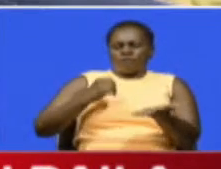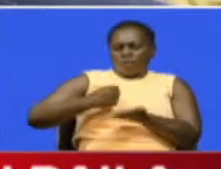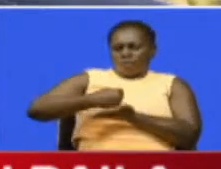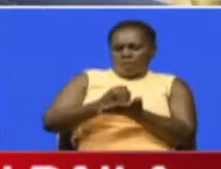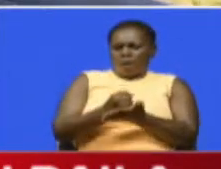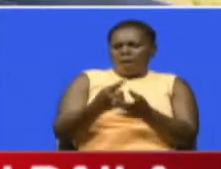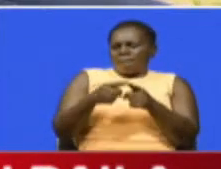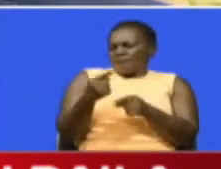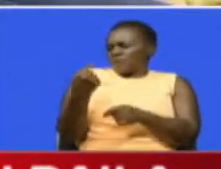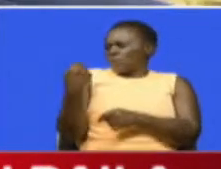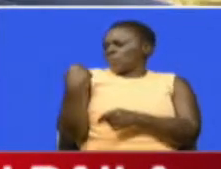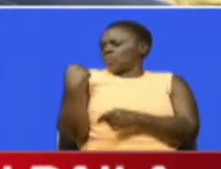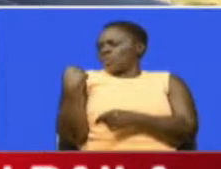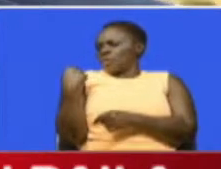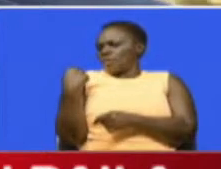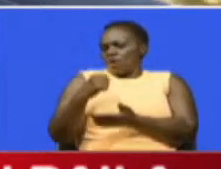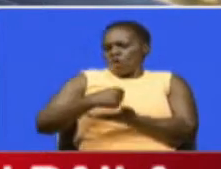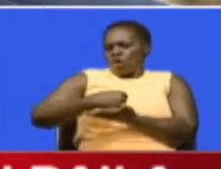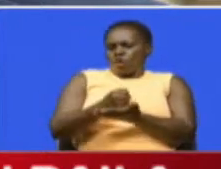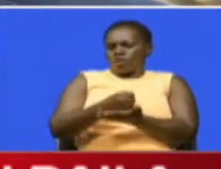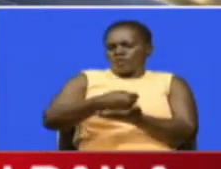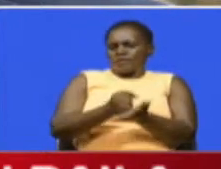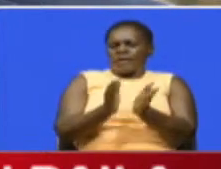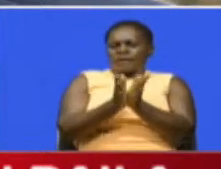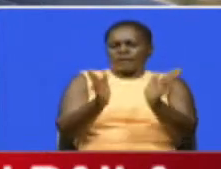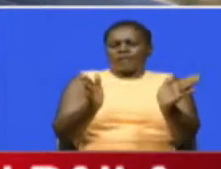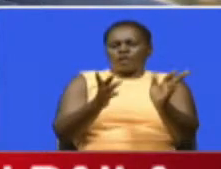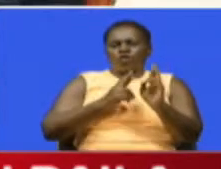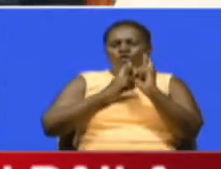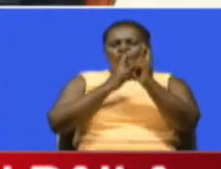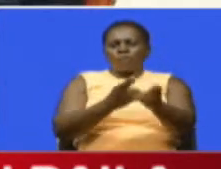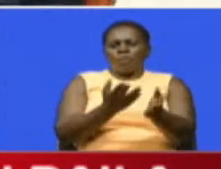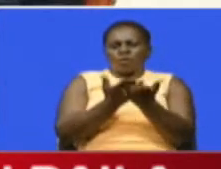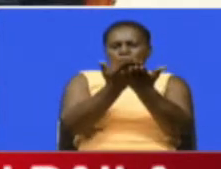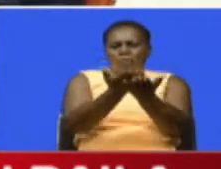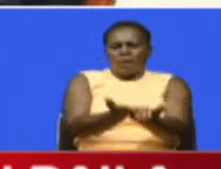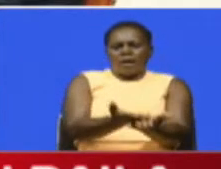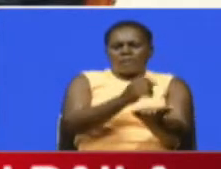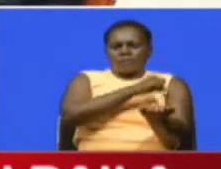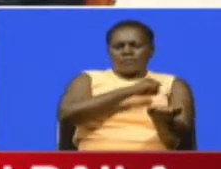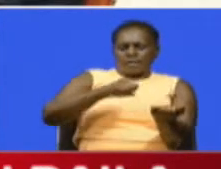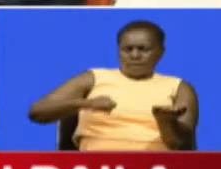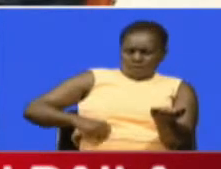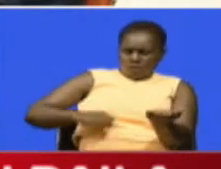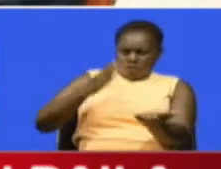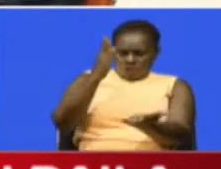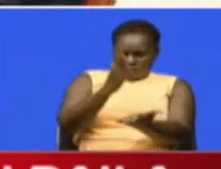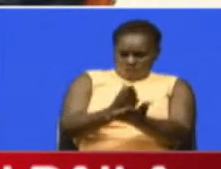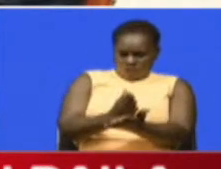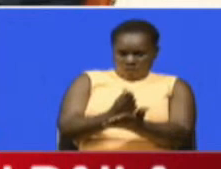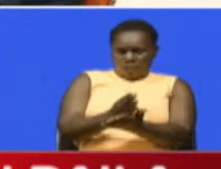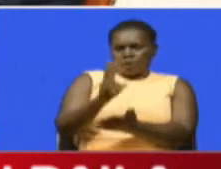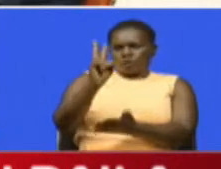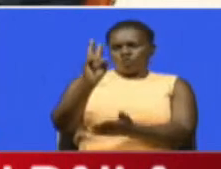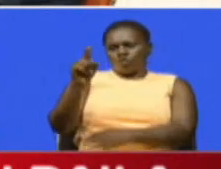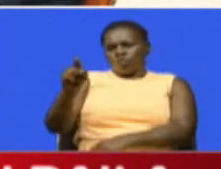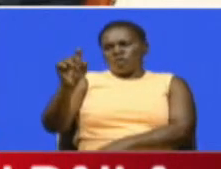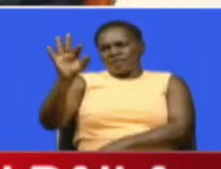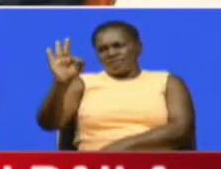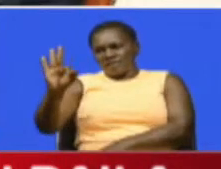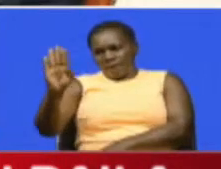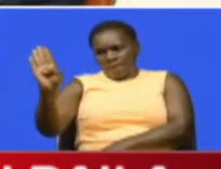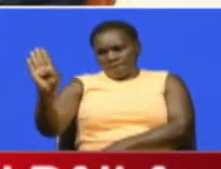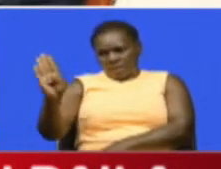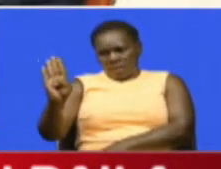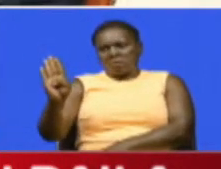conducted. But just the other day, the Auditor General presented a report before the Senate in confirming that 2.3 billion